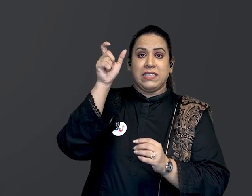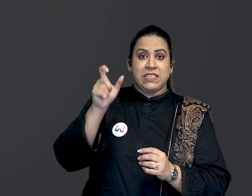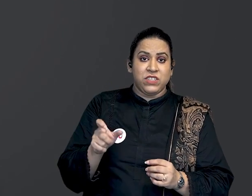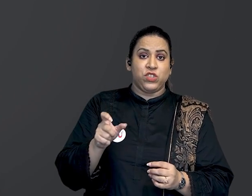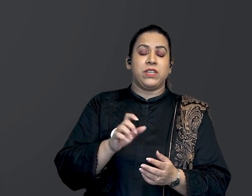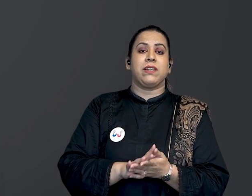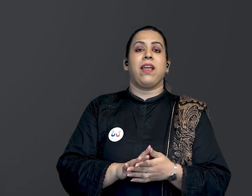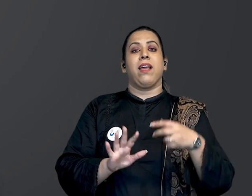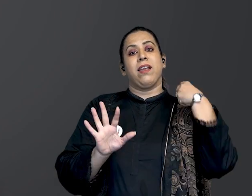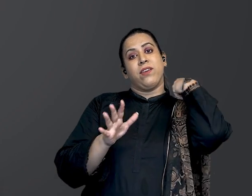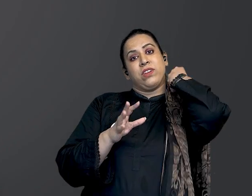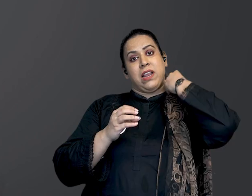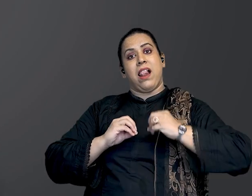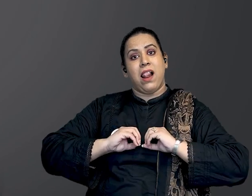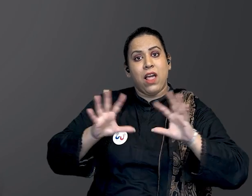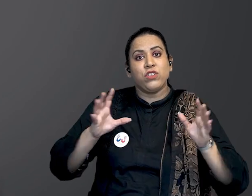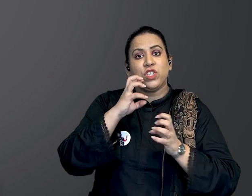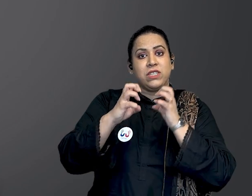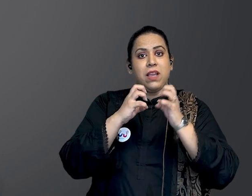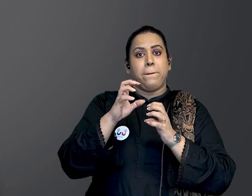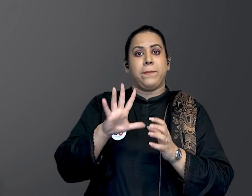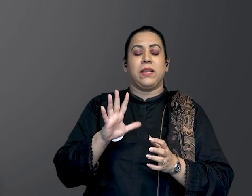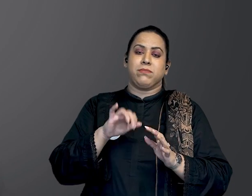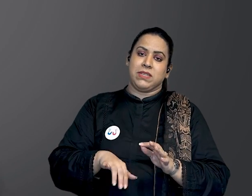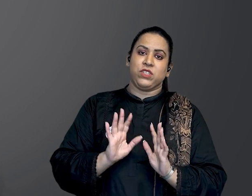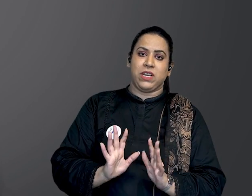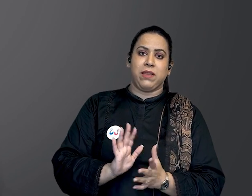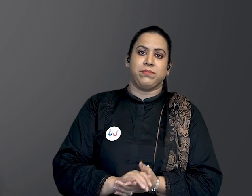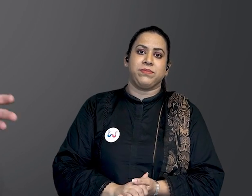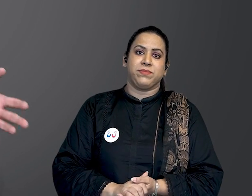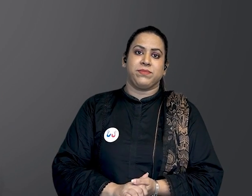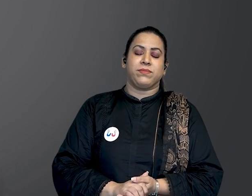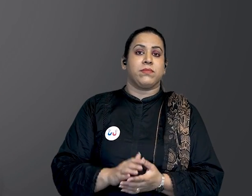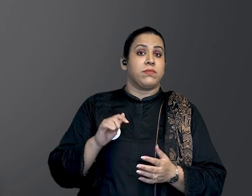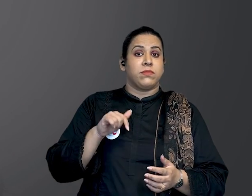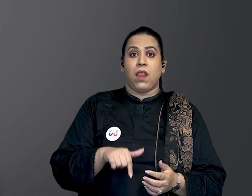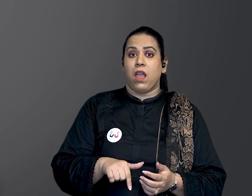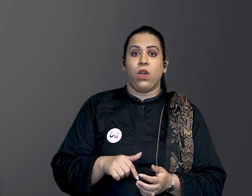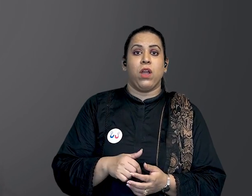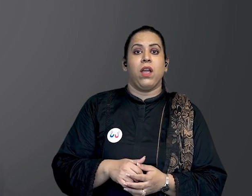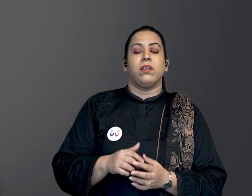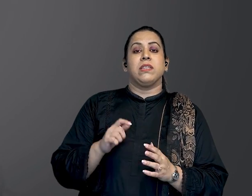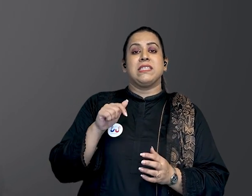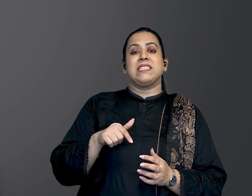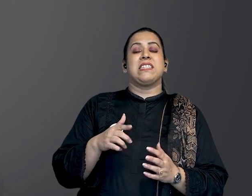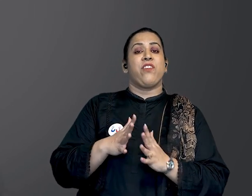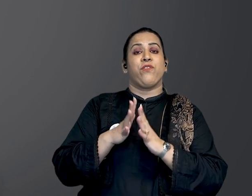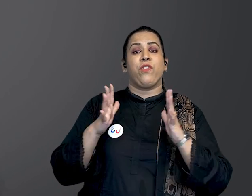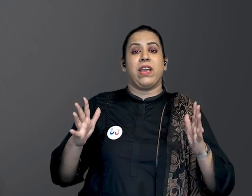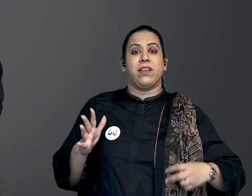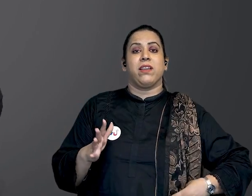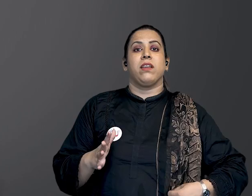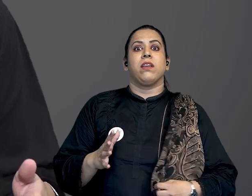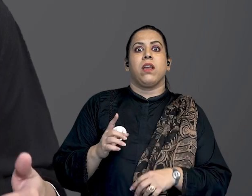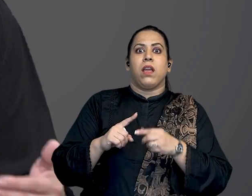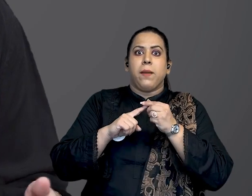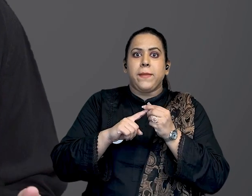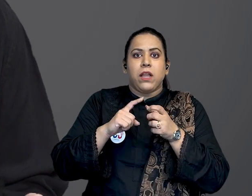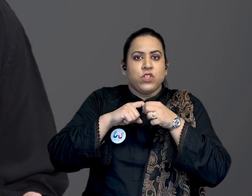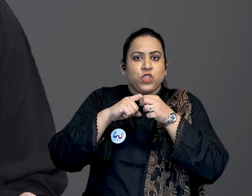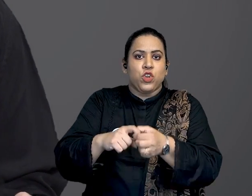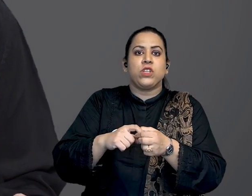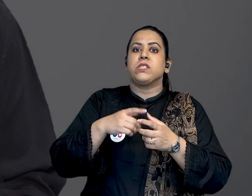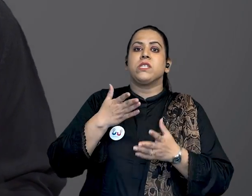that once we've planned to lose weight and then being on that plan at the end of the day, then we see after